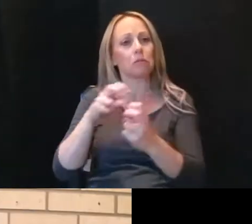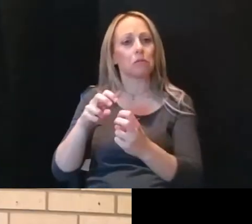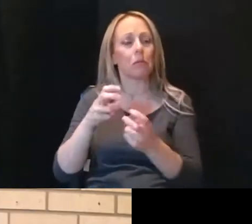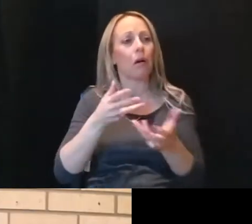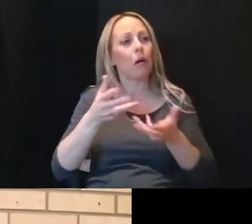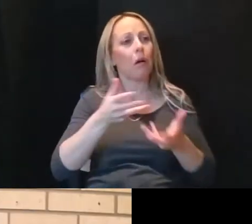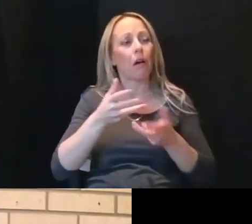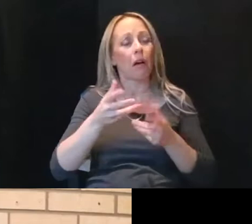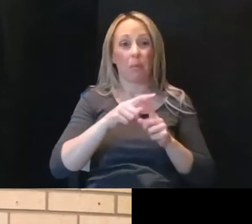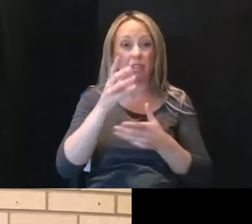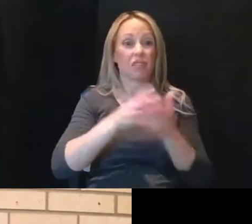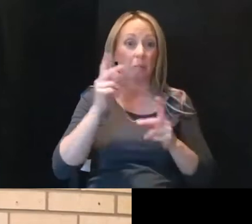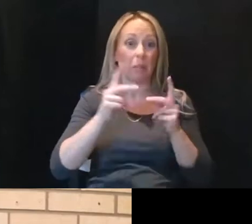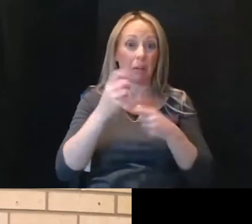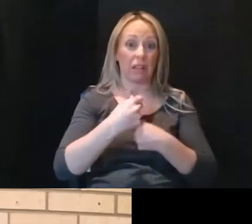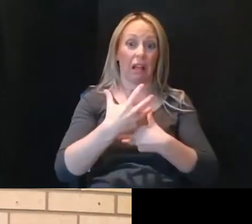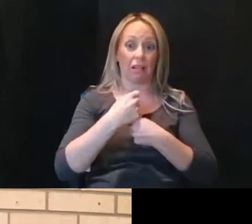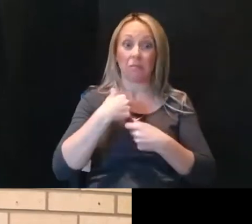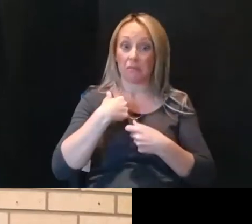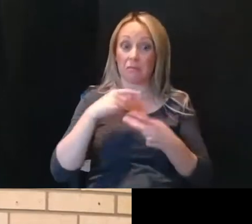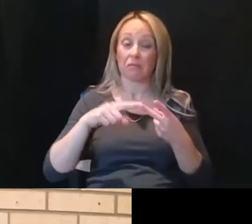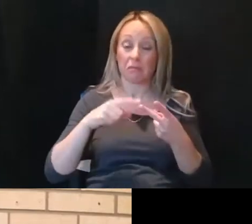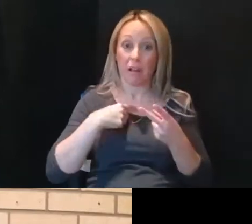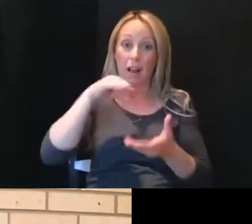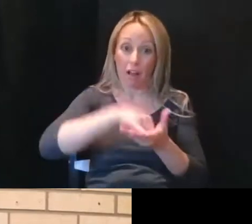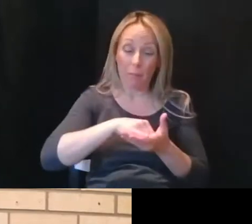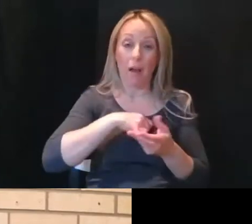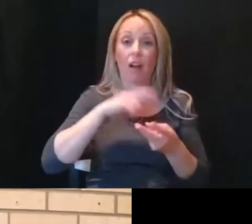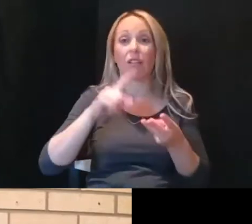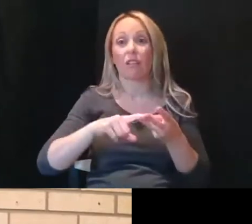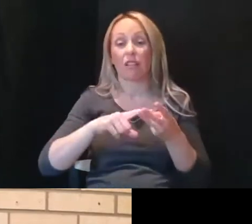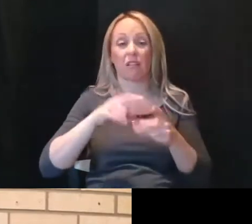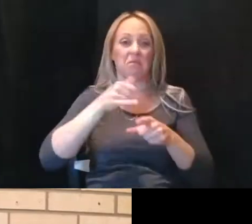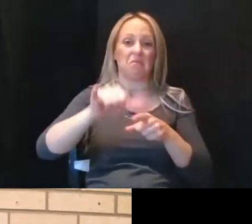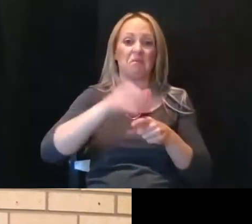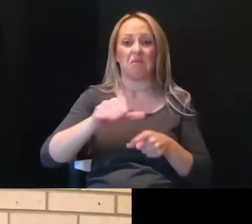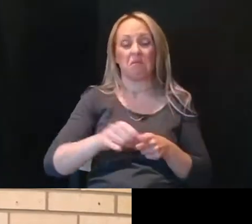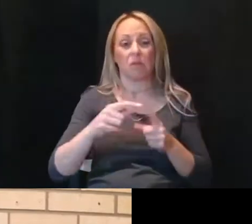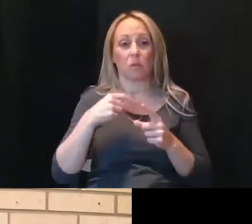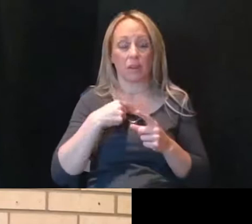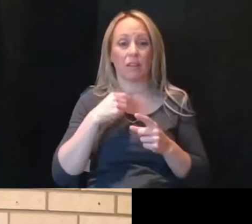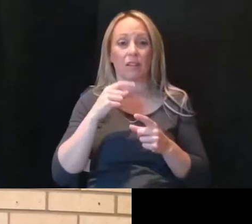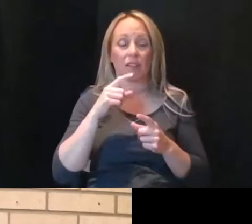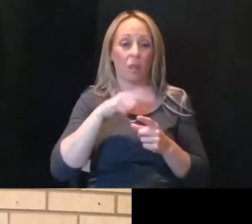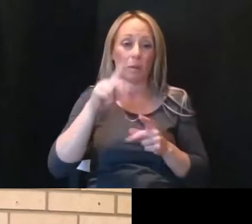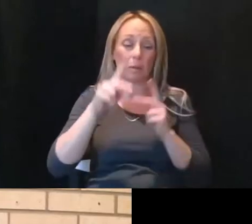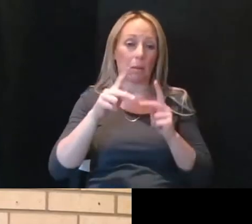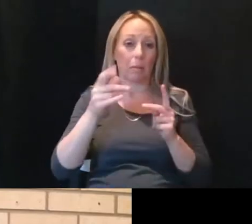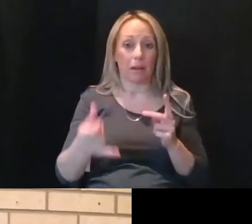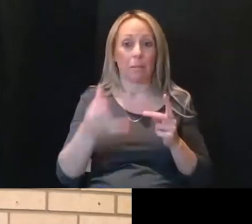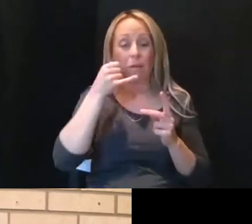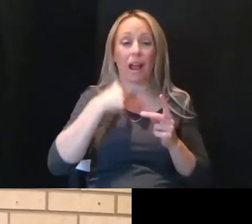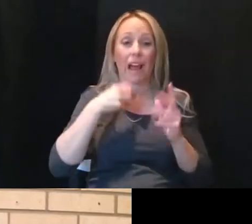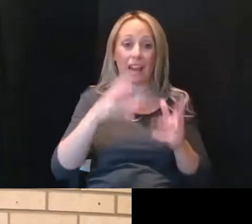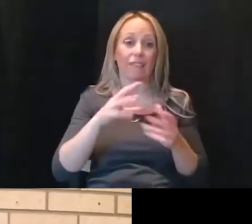yelled at, I've been hung up on, I've been cussed at, and those are just the people who pick up the phone. I leave many messages that are